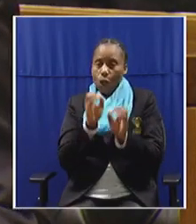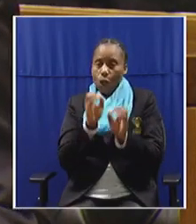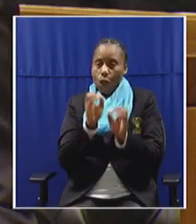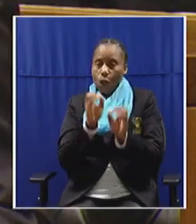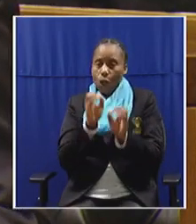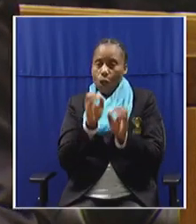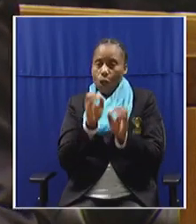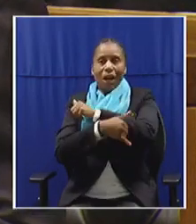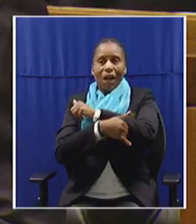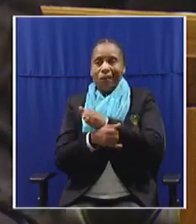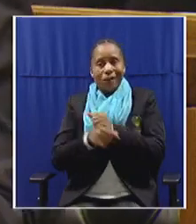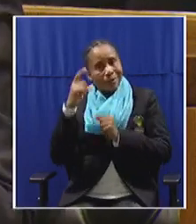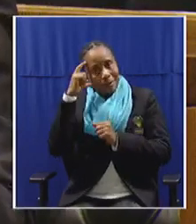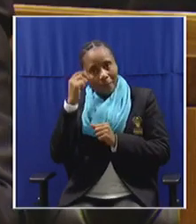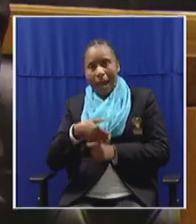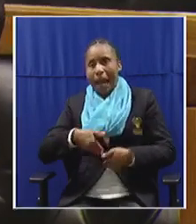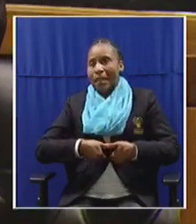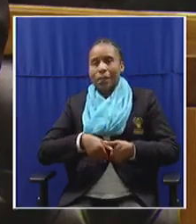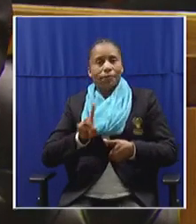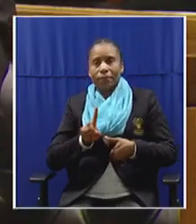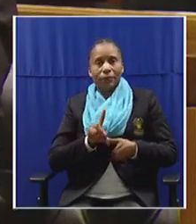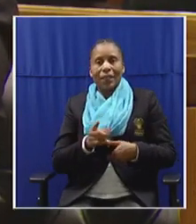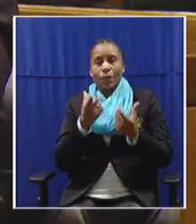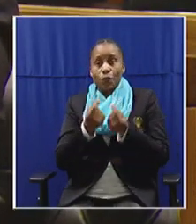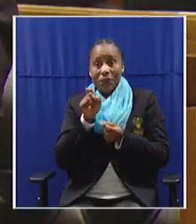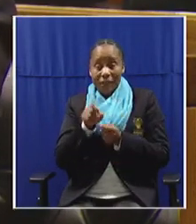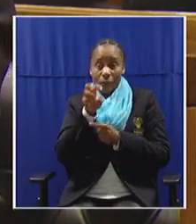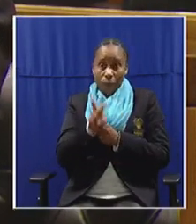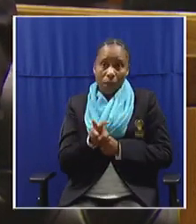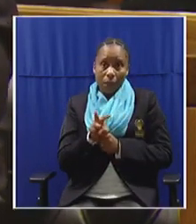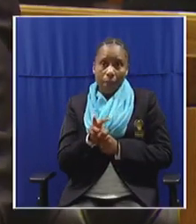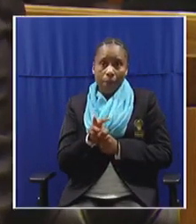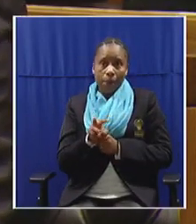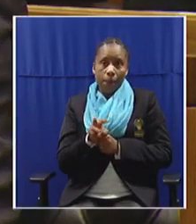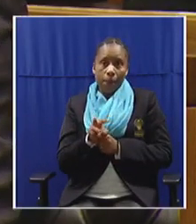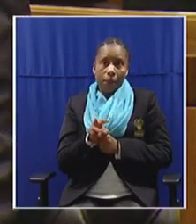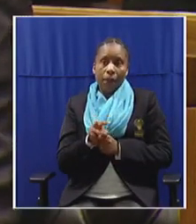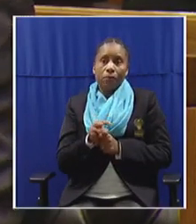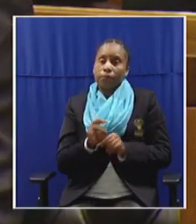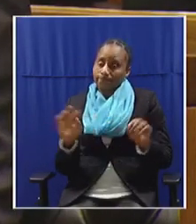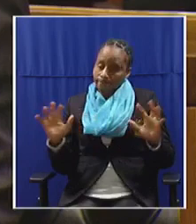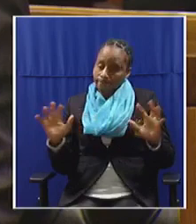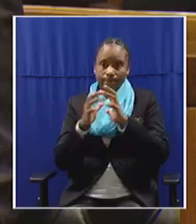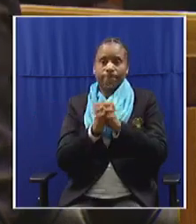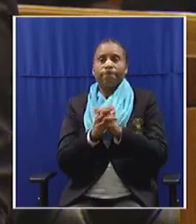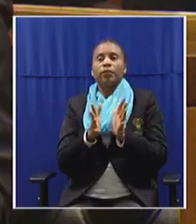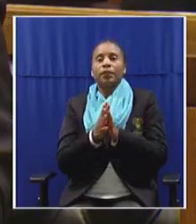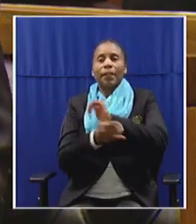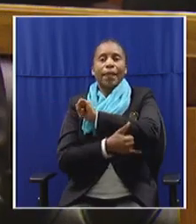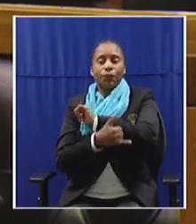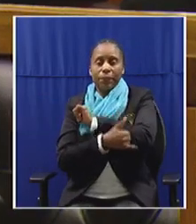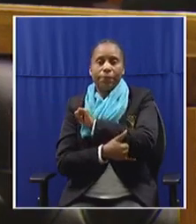goes hungry. And we're going to do that collectively as a country.